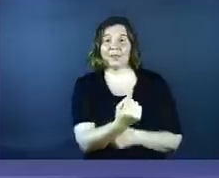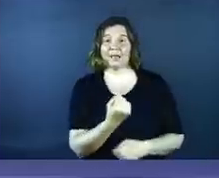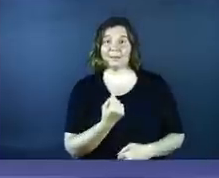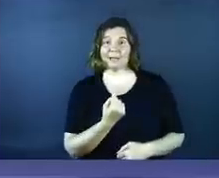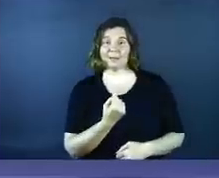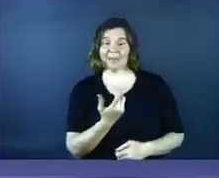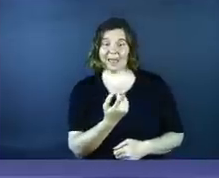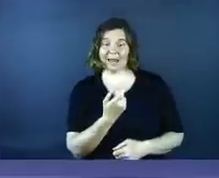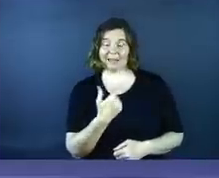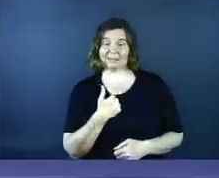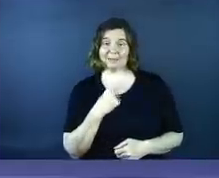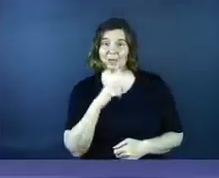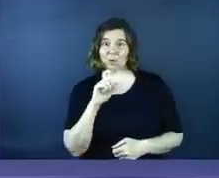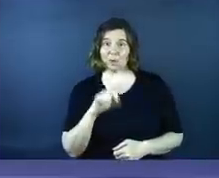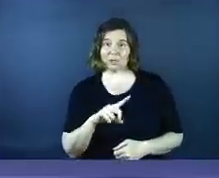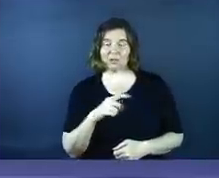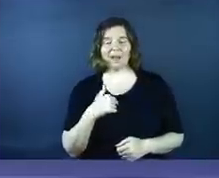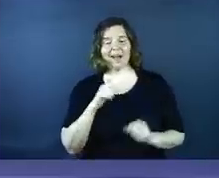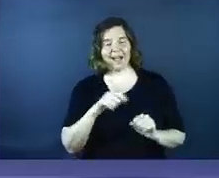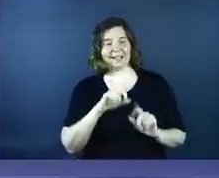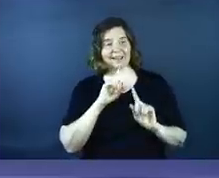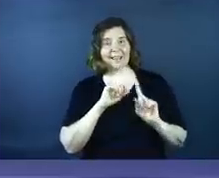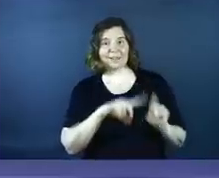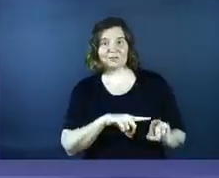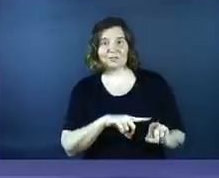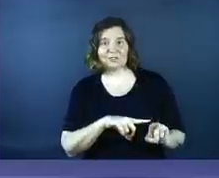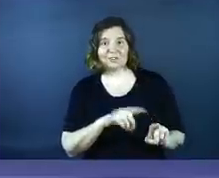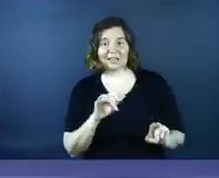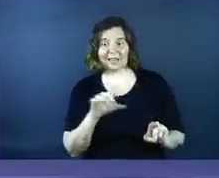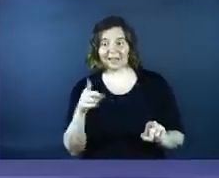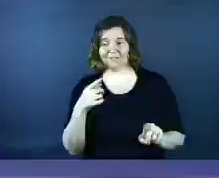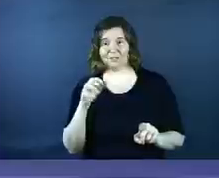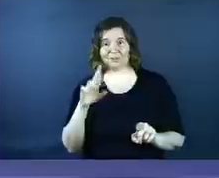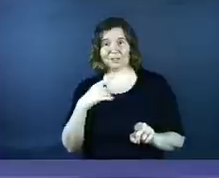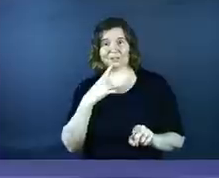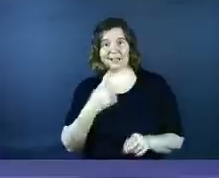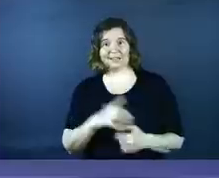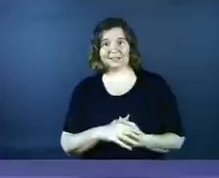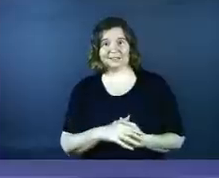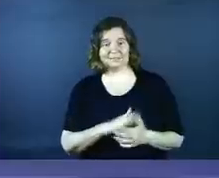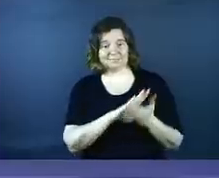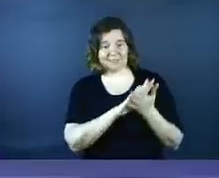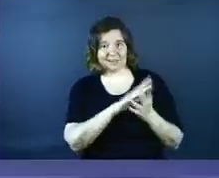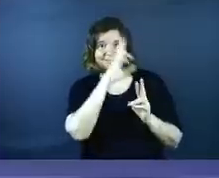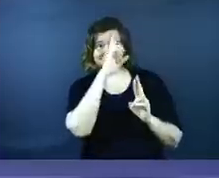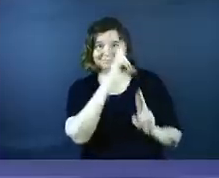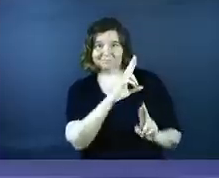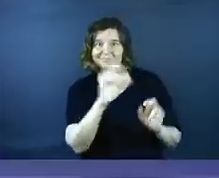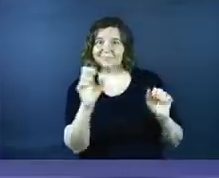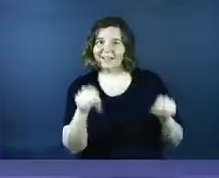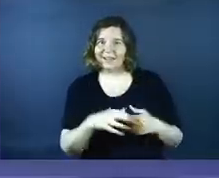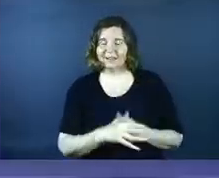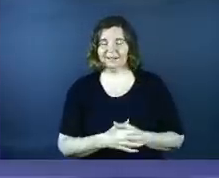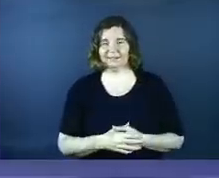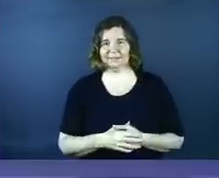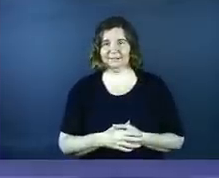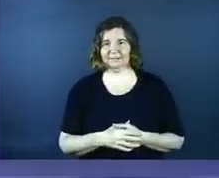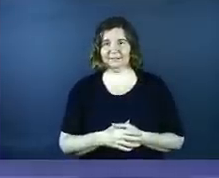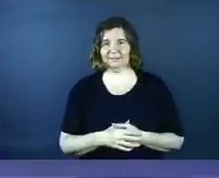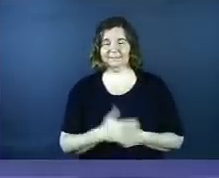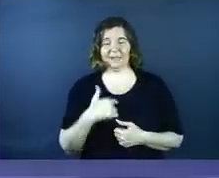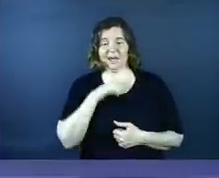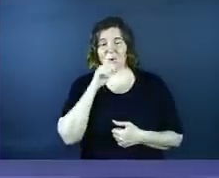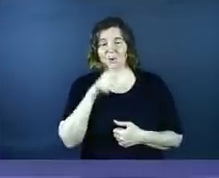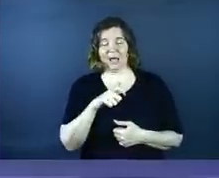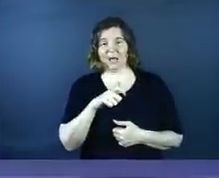up and asks me a question, I can give them an answer like 1 Peter says. And I can do it with gentleness and respect. I